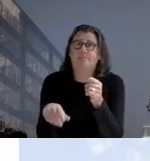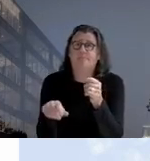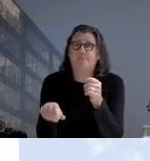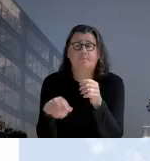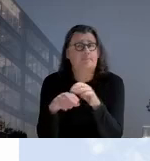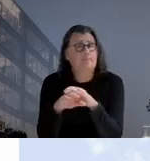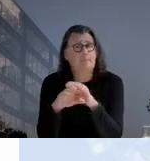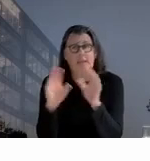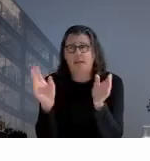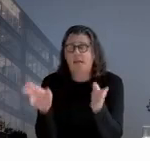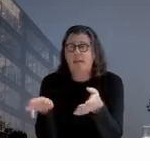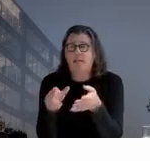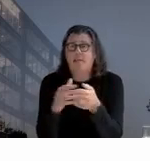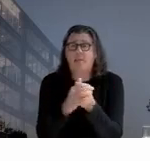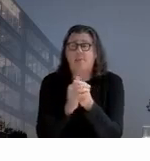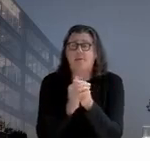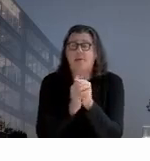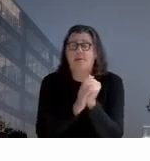bay.